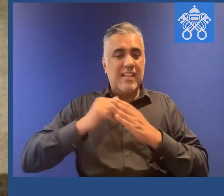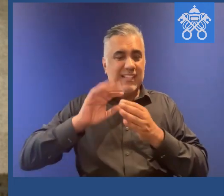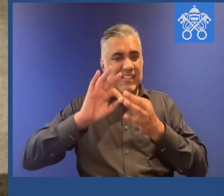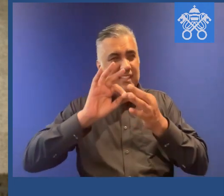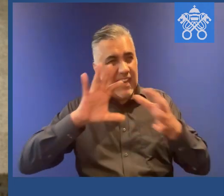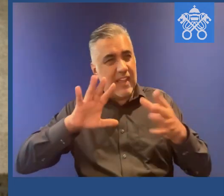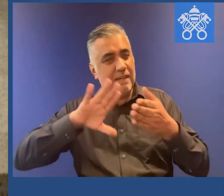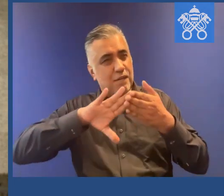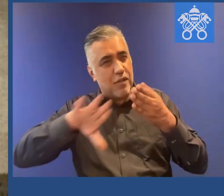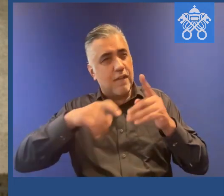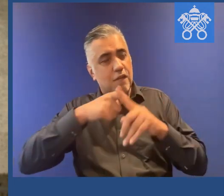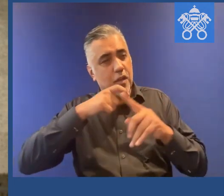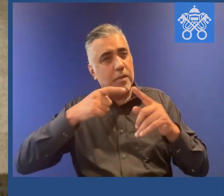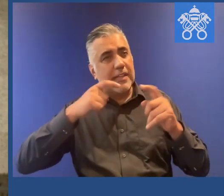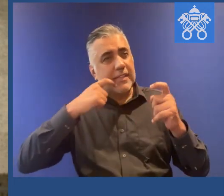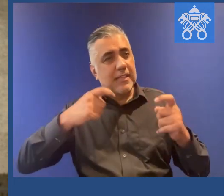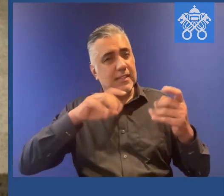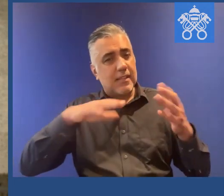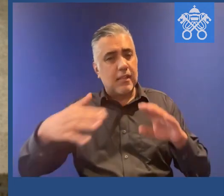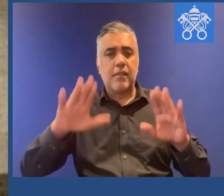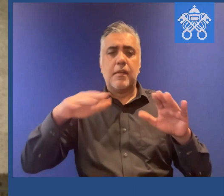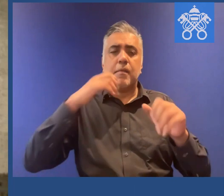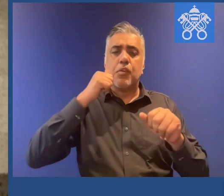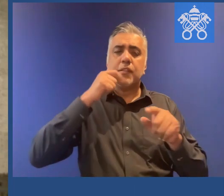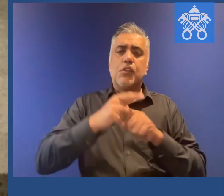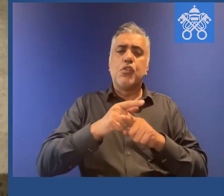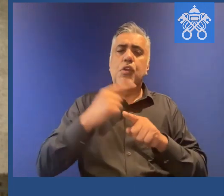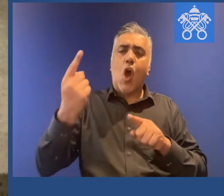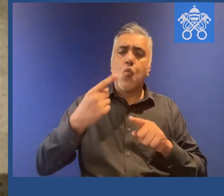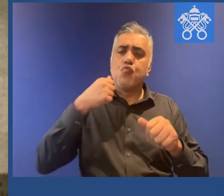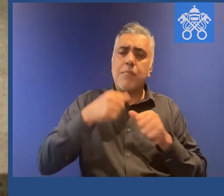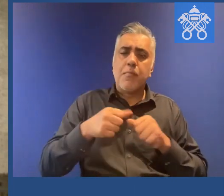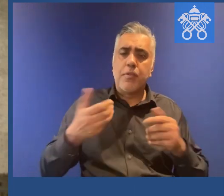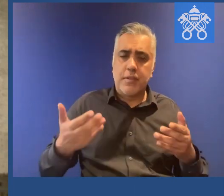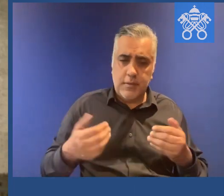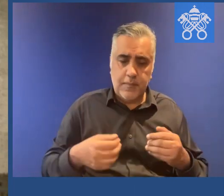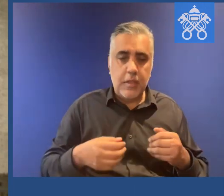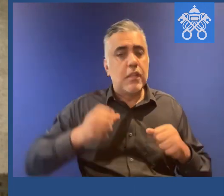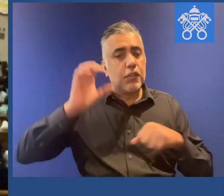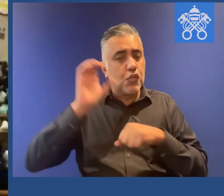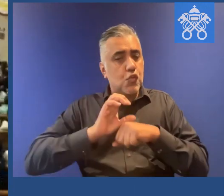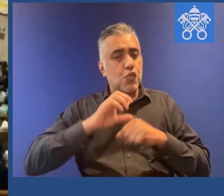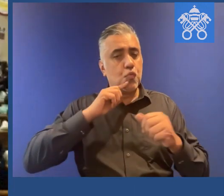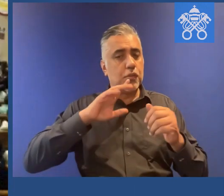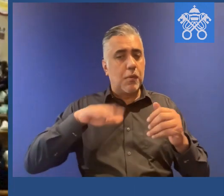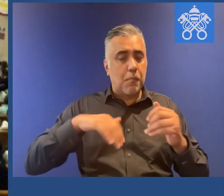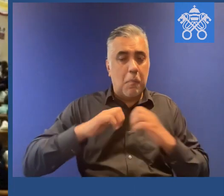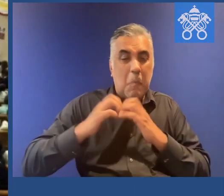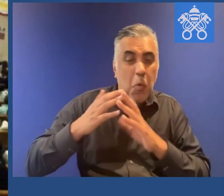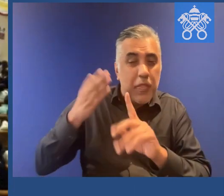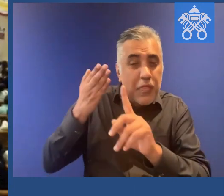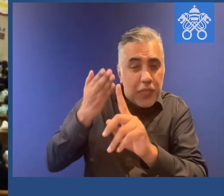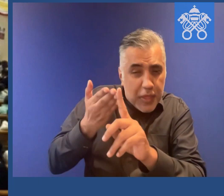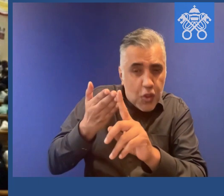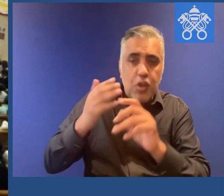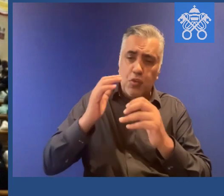free from sin and death. Brothers and sisters, let us always remember this. The church was born there.